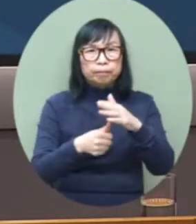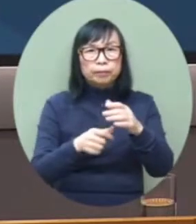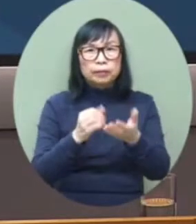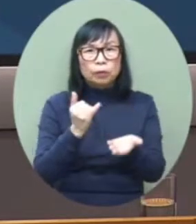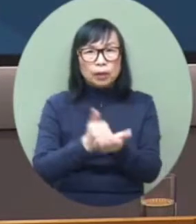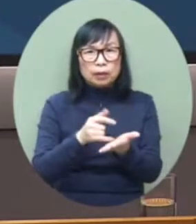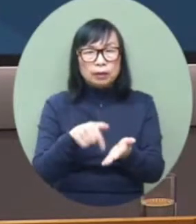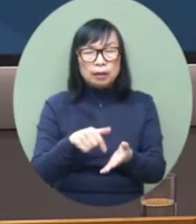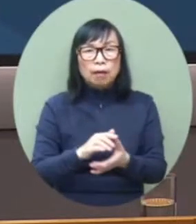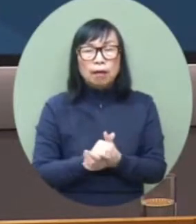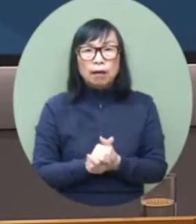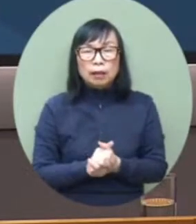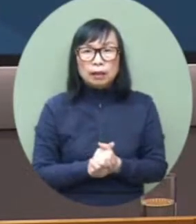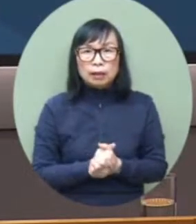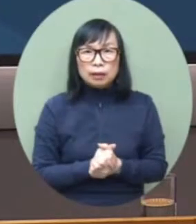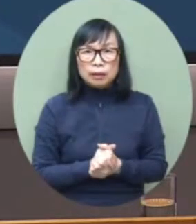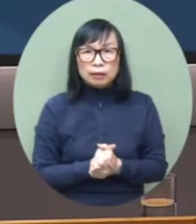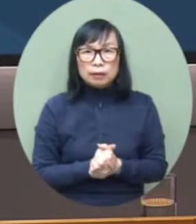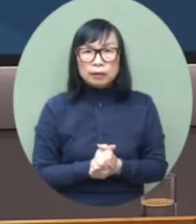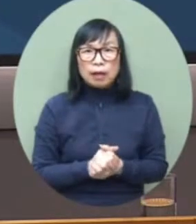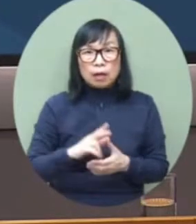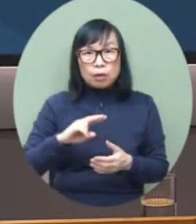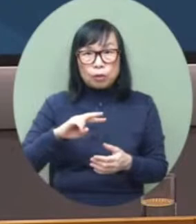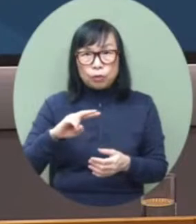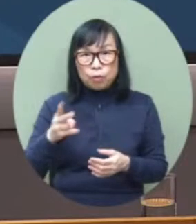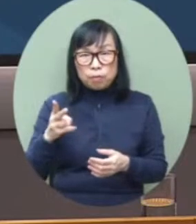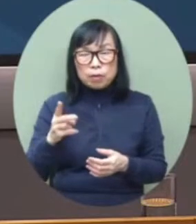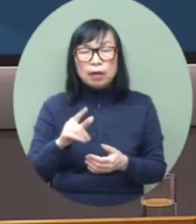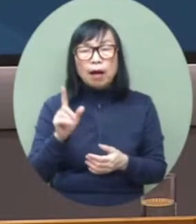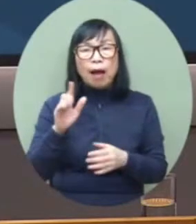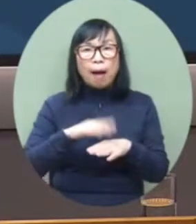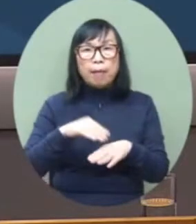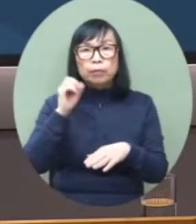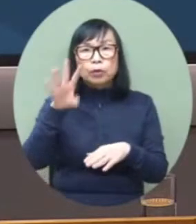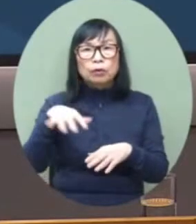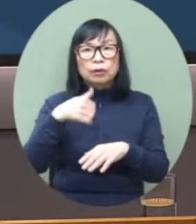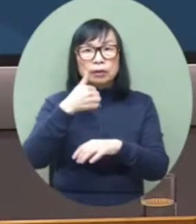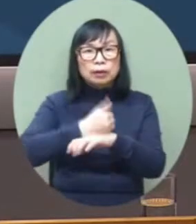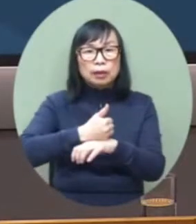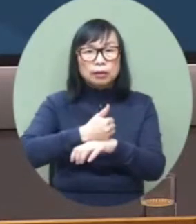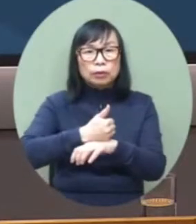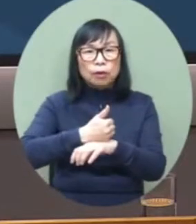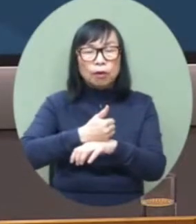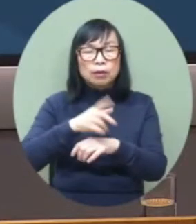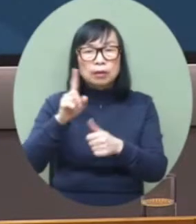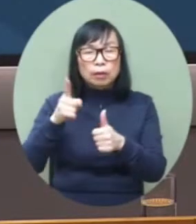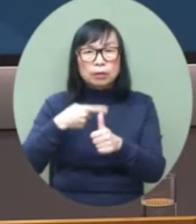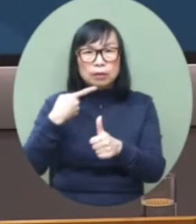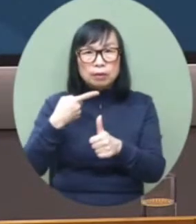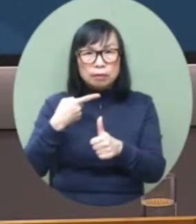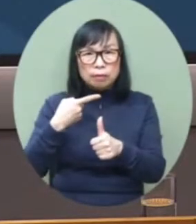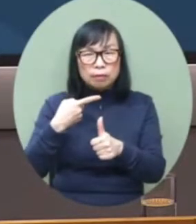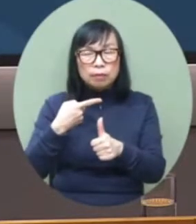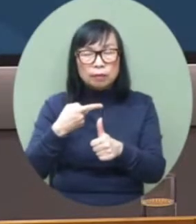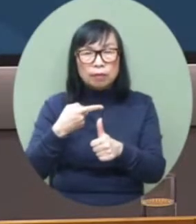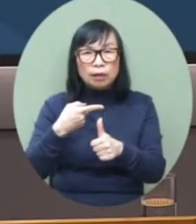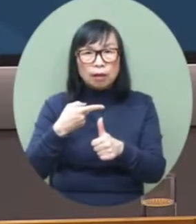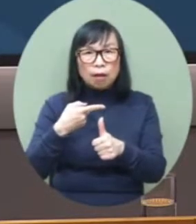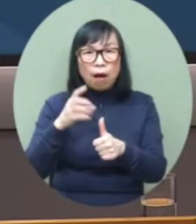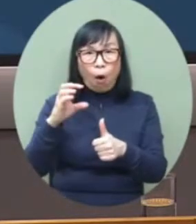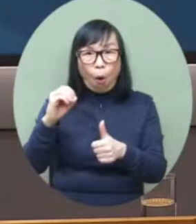So we will try to relieve the bottleneck through these measures. Now, just now I mentioned